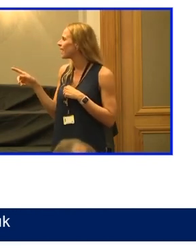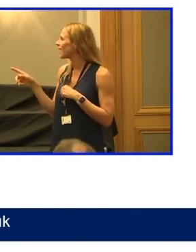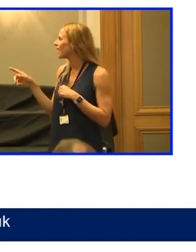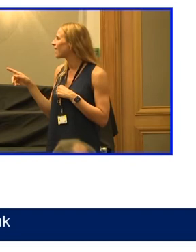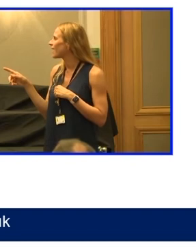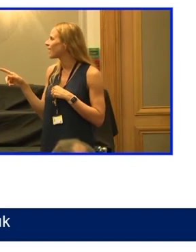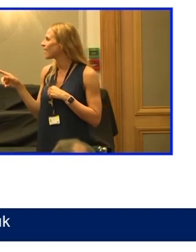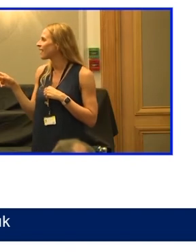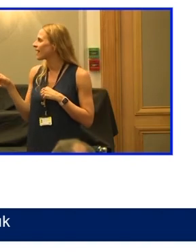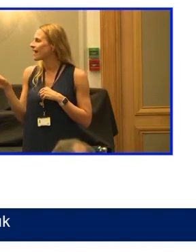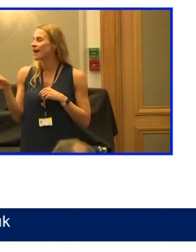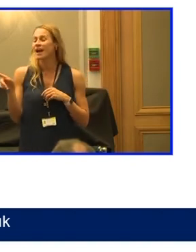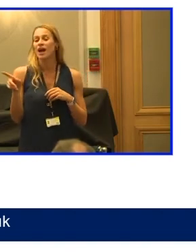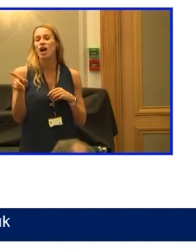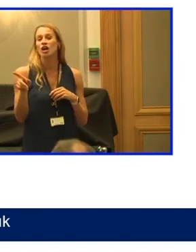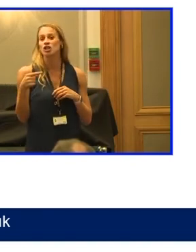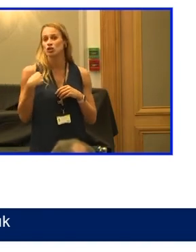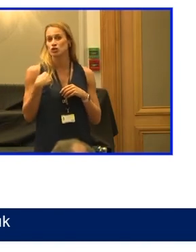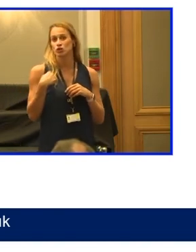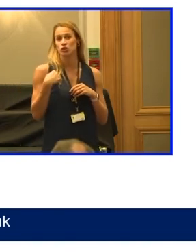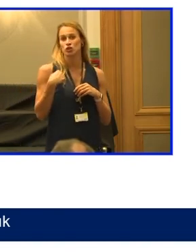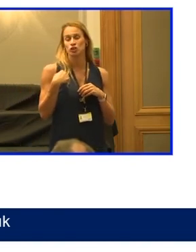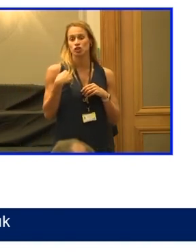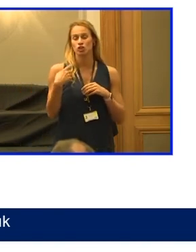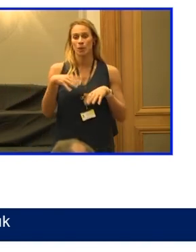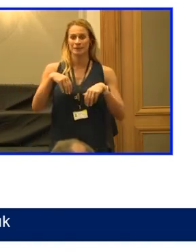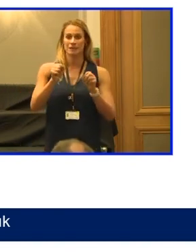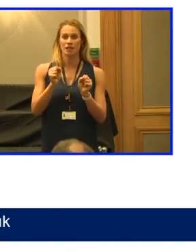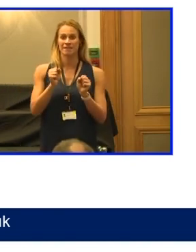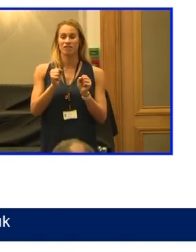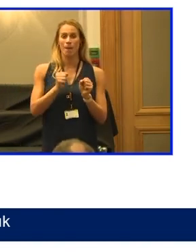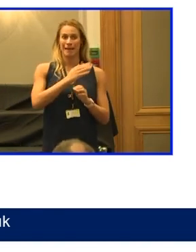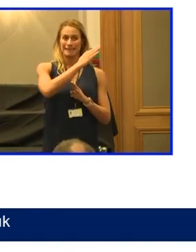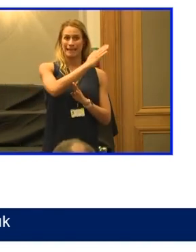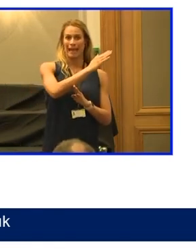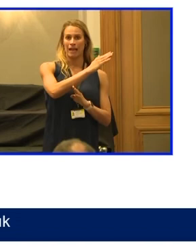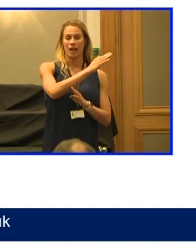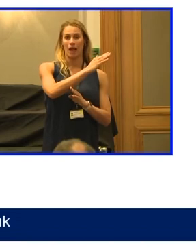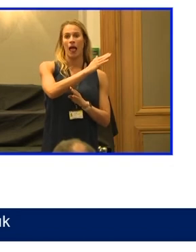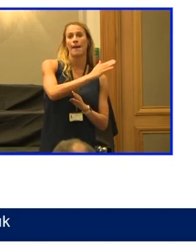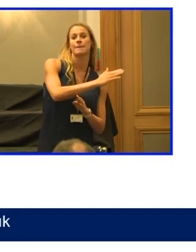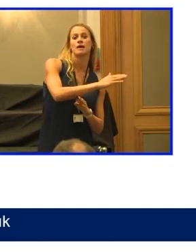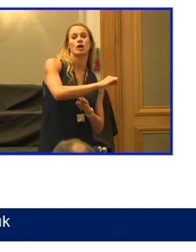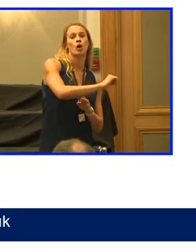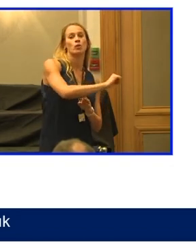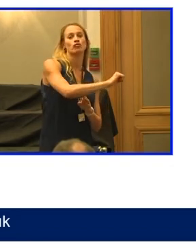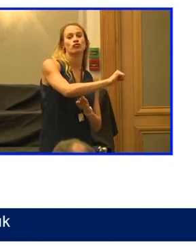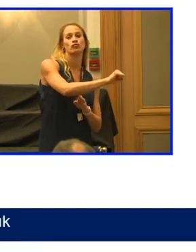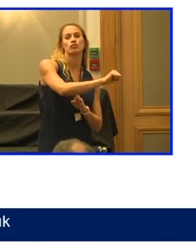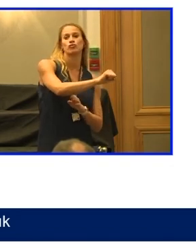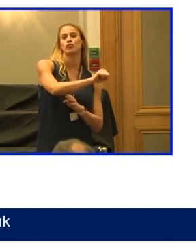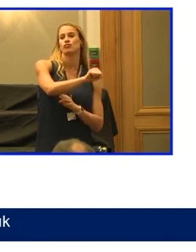room, because I'm facing yourself, to my 12 o'clock, I'm starting from 10 o'clock and I'm going right. So I'm now around my 11